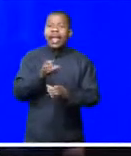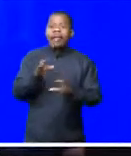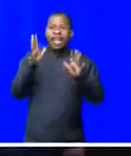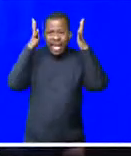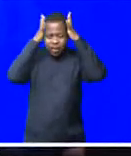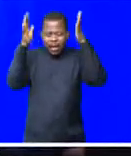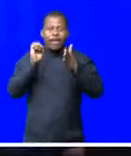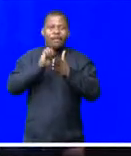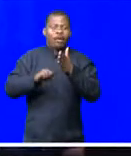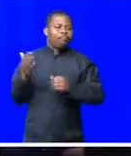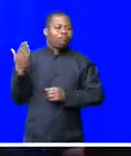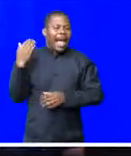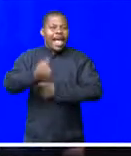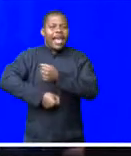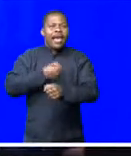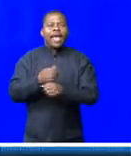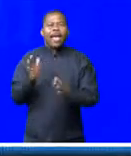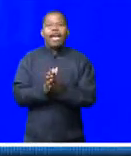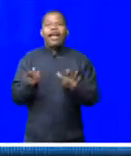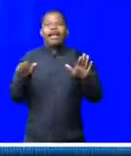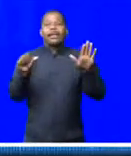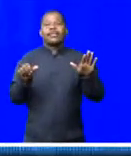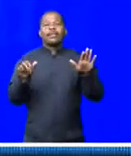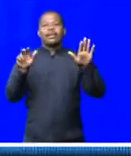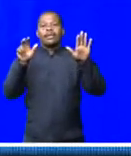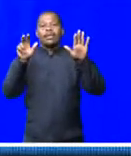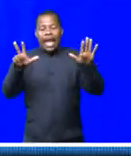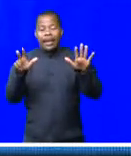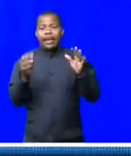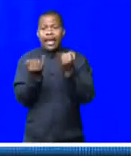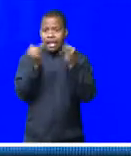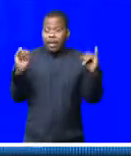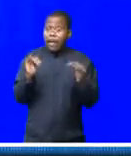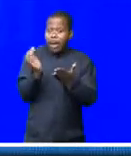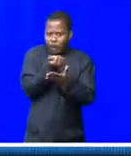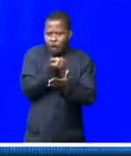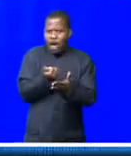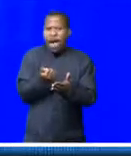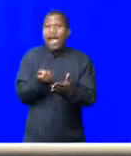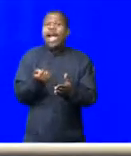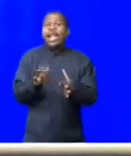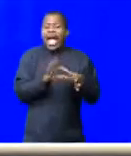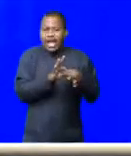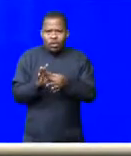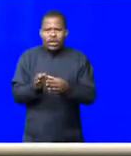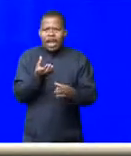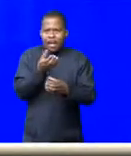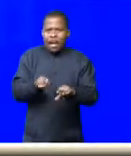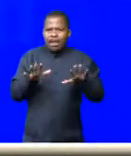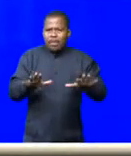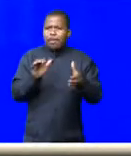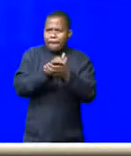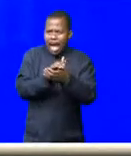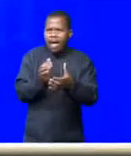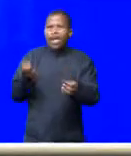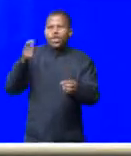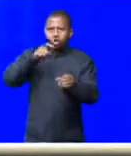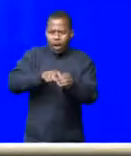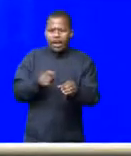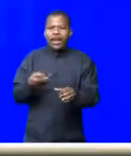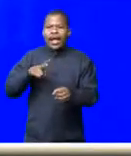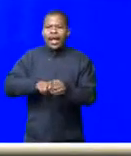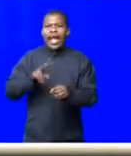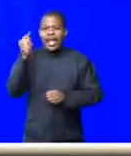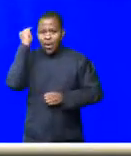kusukela ngeminyaka wa 1968 uma lithola inkululeko. Ekubeni imbube emhlaba ifike eveni le